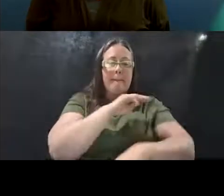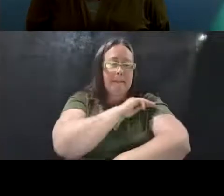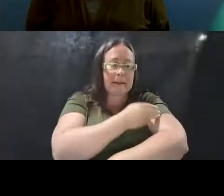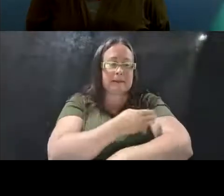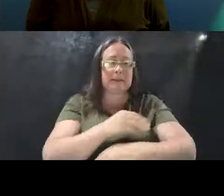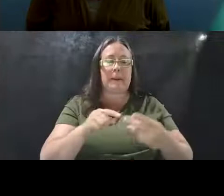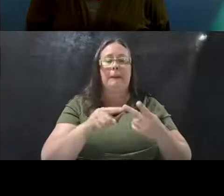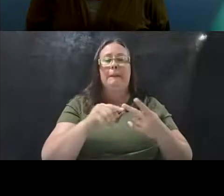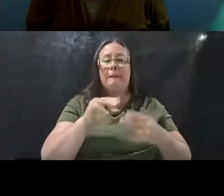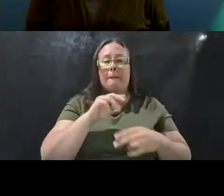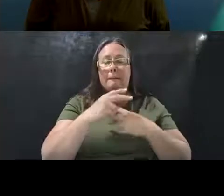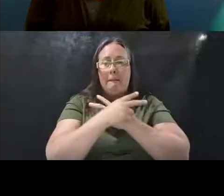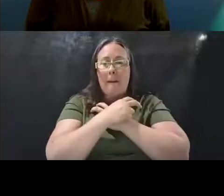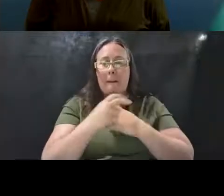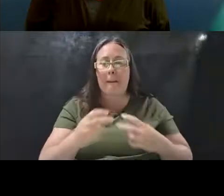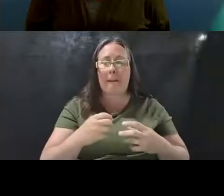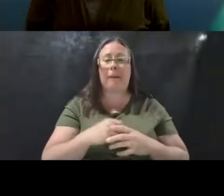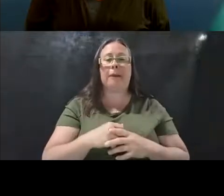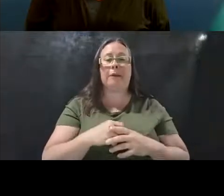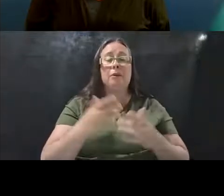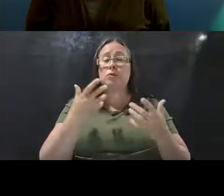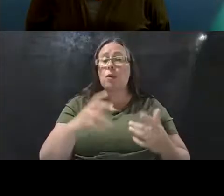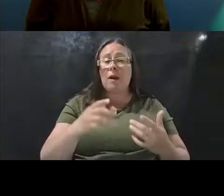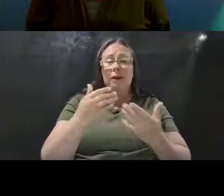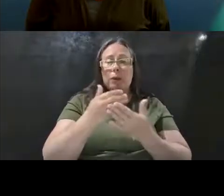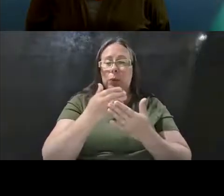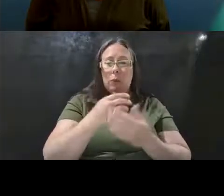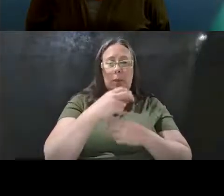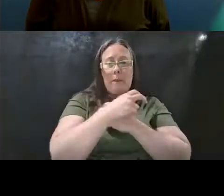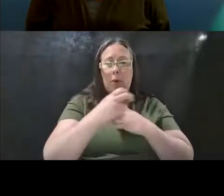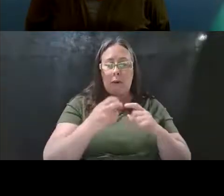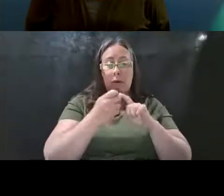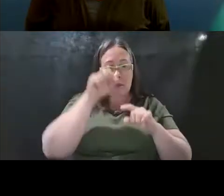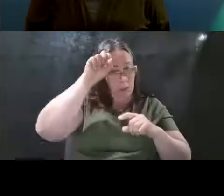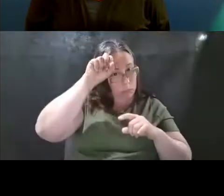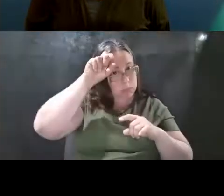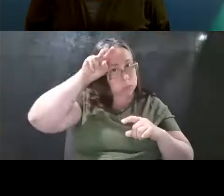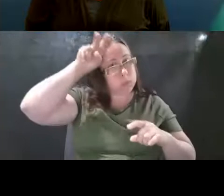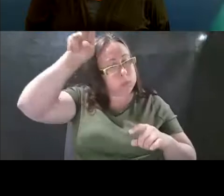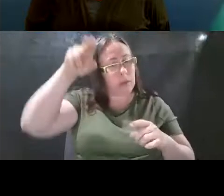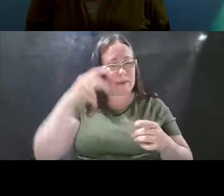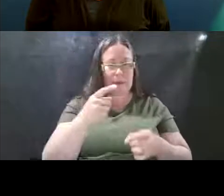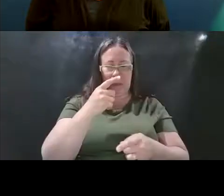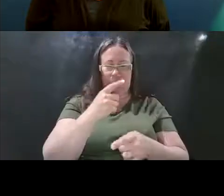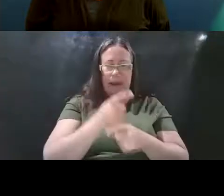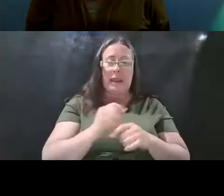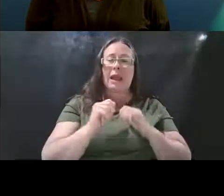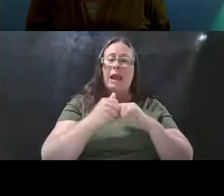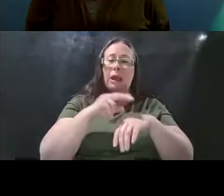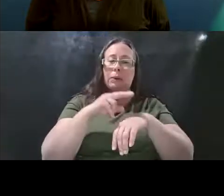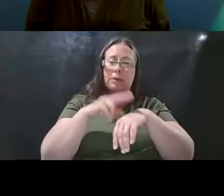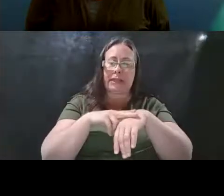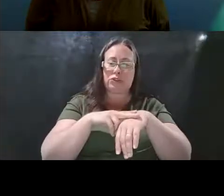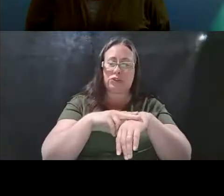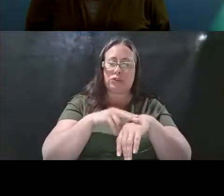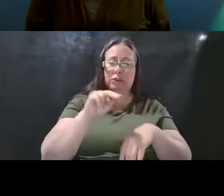bone growing out of your forehead, out of your skin. So the way that nature controls that